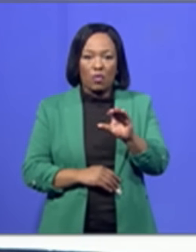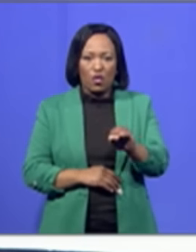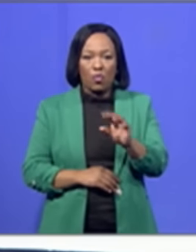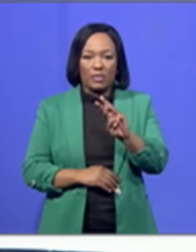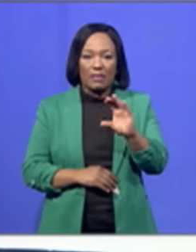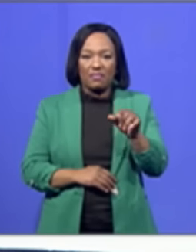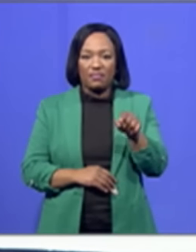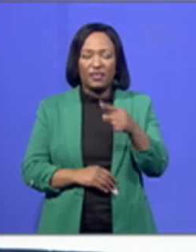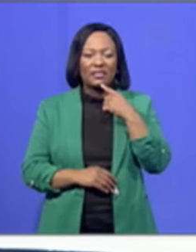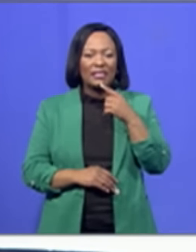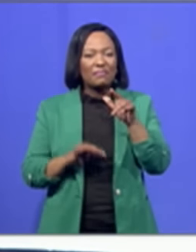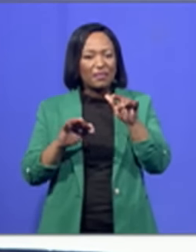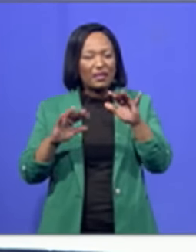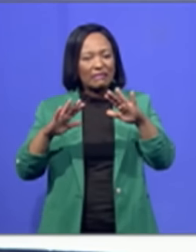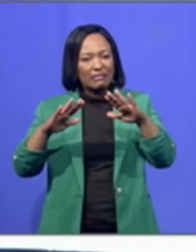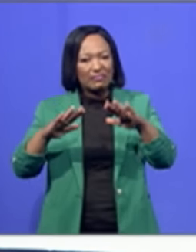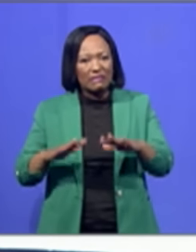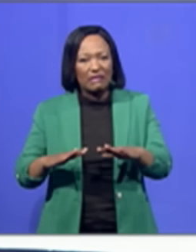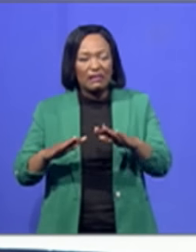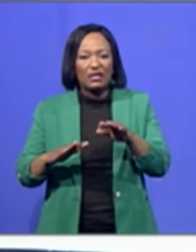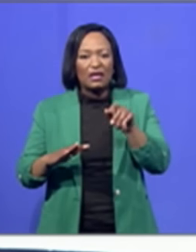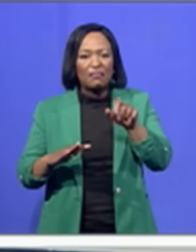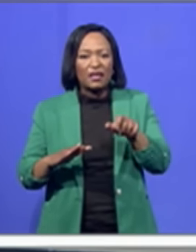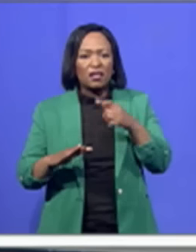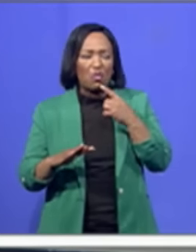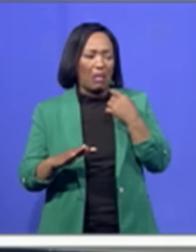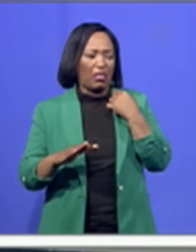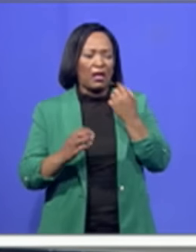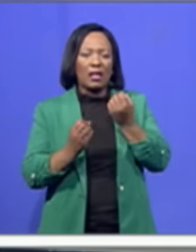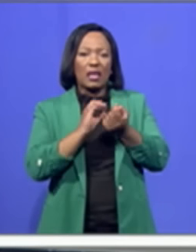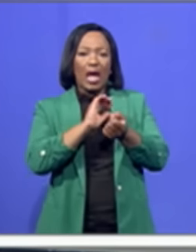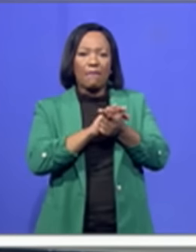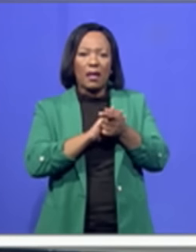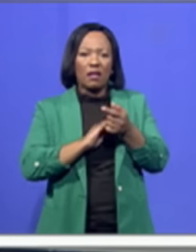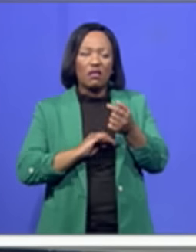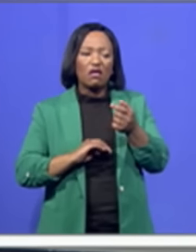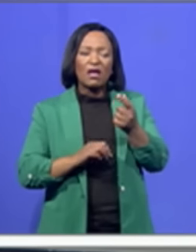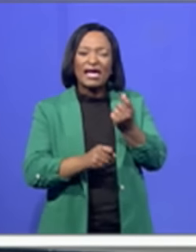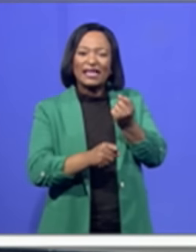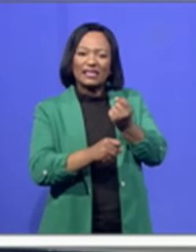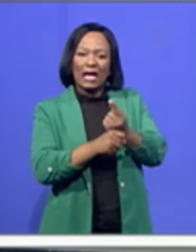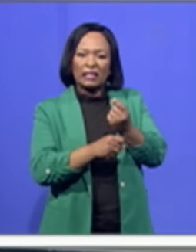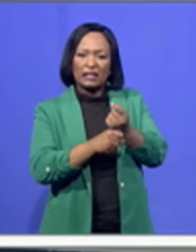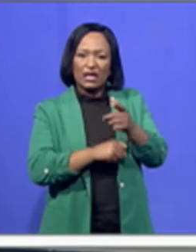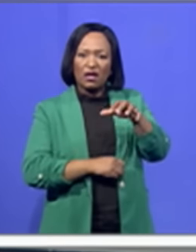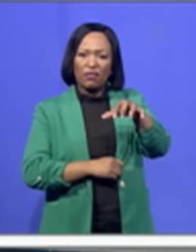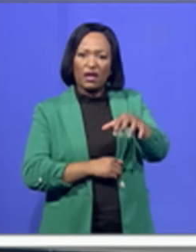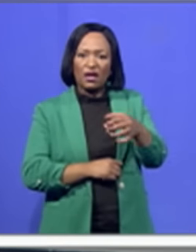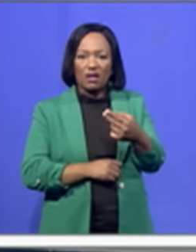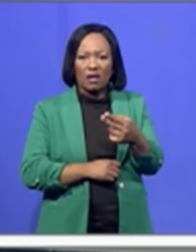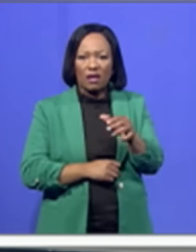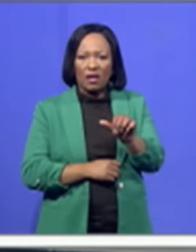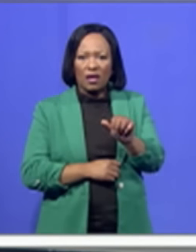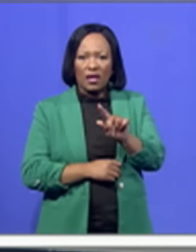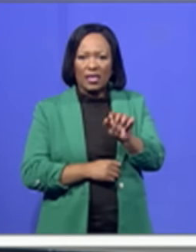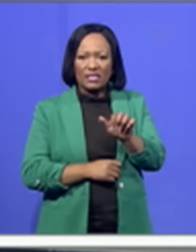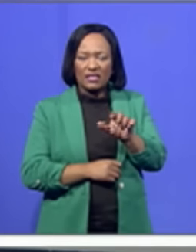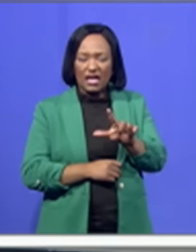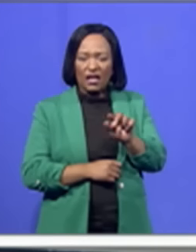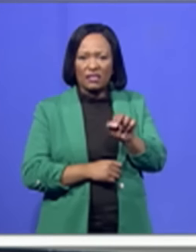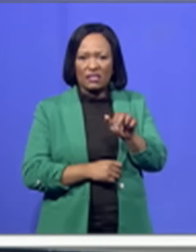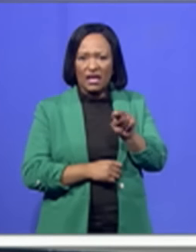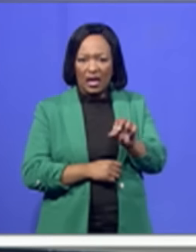beiwa matswalofase le go sola ka bogale mothuntšo o fetilego ka maphelo a batho ba bane ka renkeng ya ditekisi ya Hazelden ka Cape Town e rile